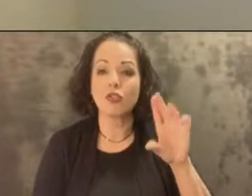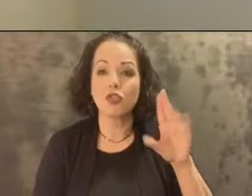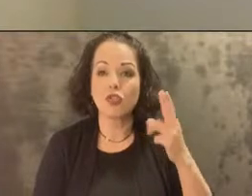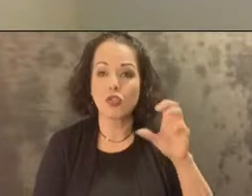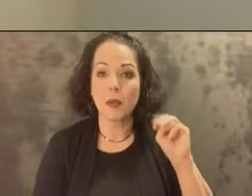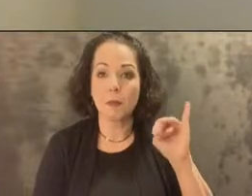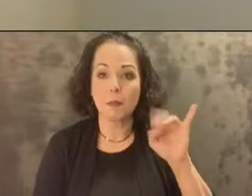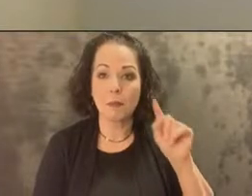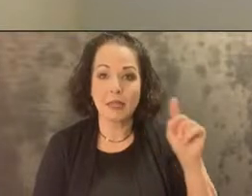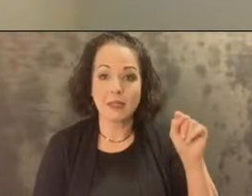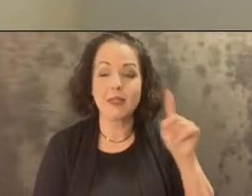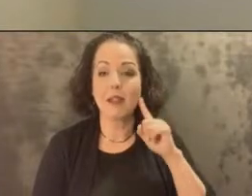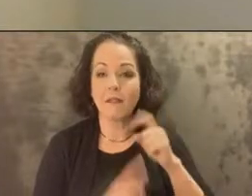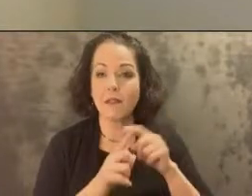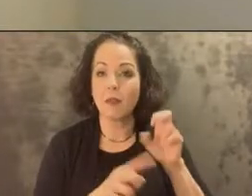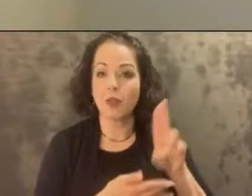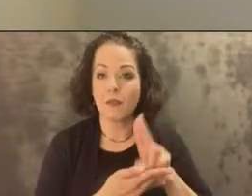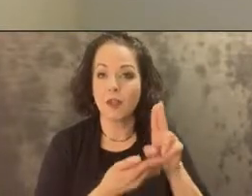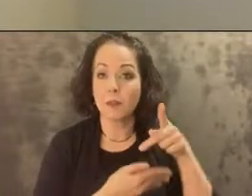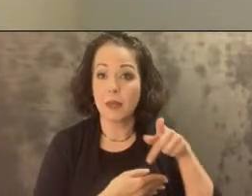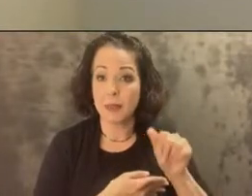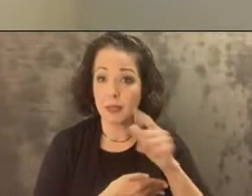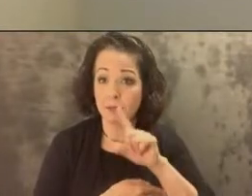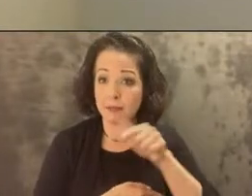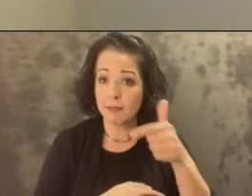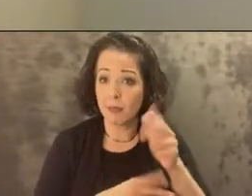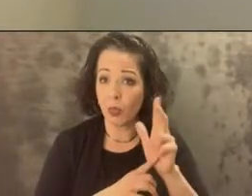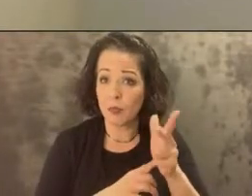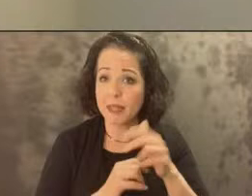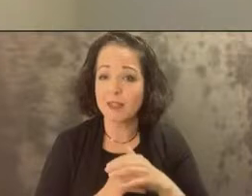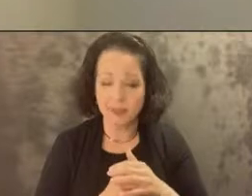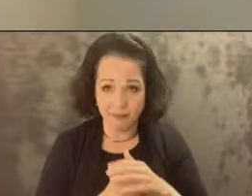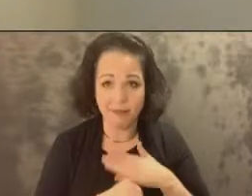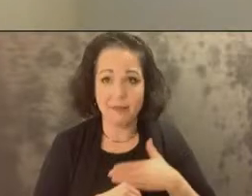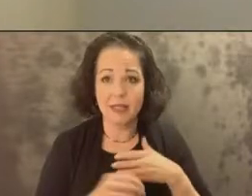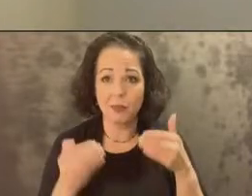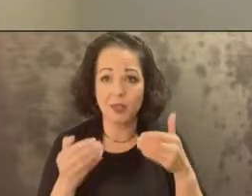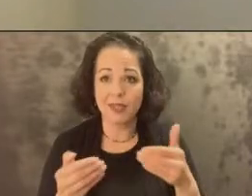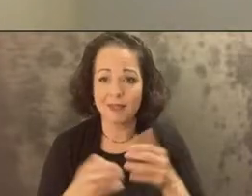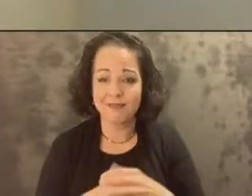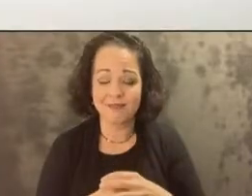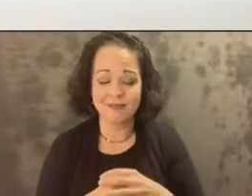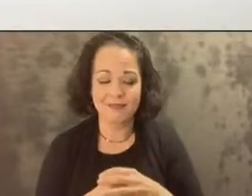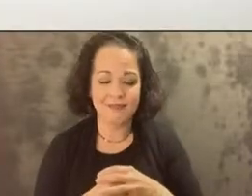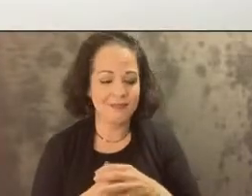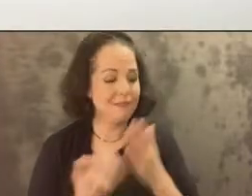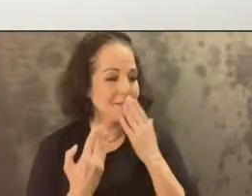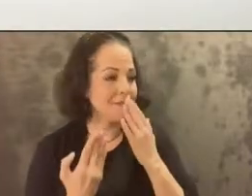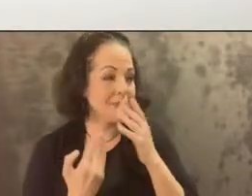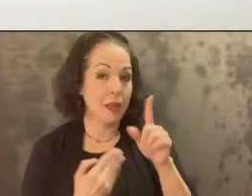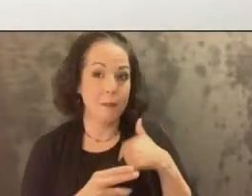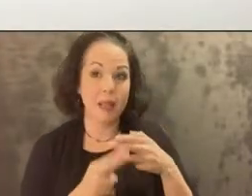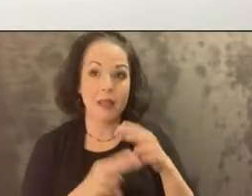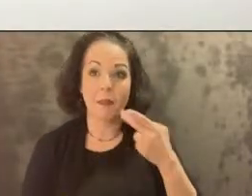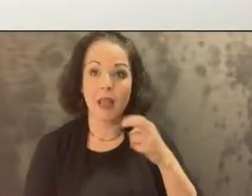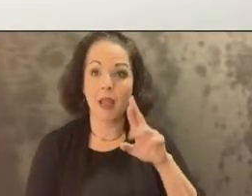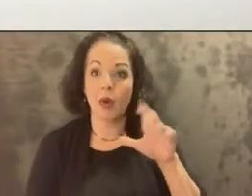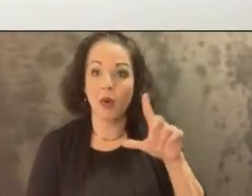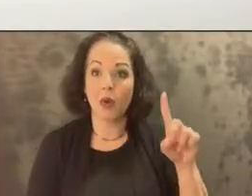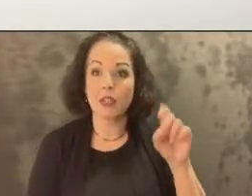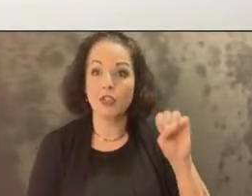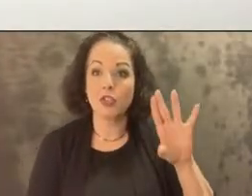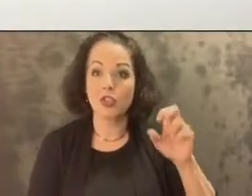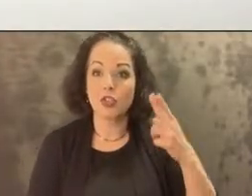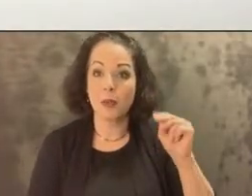Pennsylvania. Dr. Schmidt, you have 3 minutes, and please proceed. Thank you. My name is Harold Schmidt. I'm an assistant